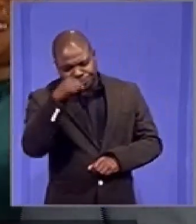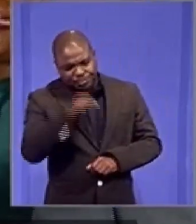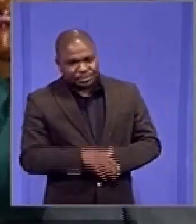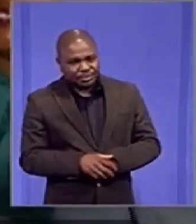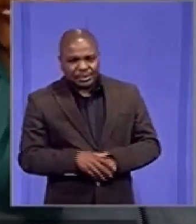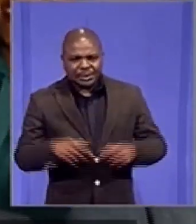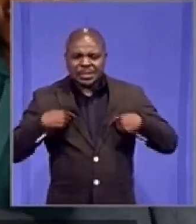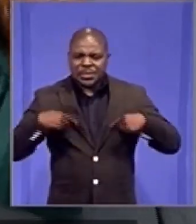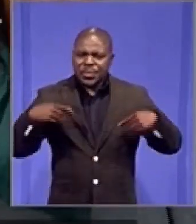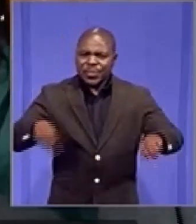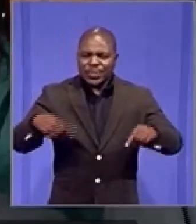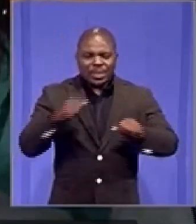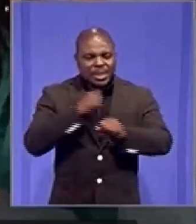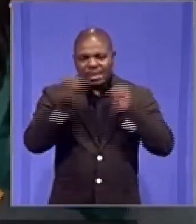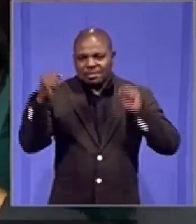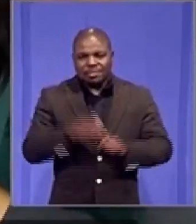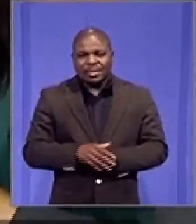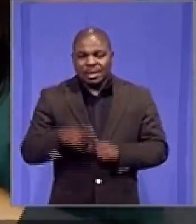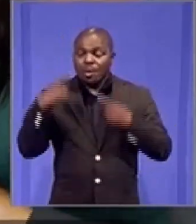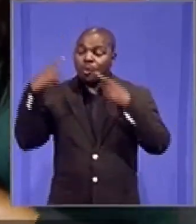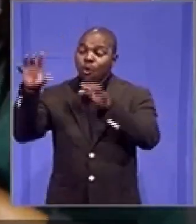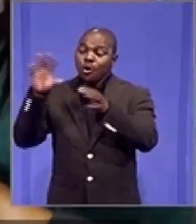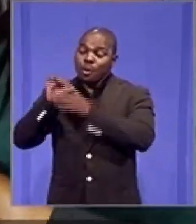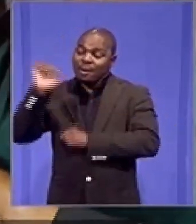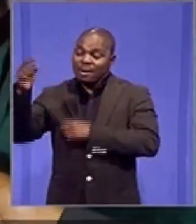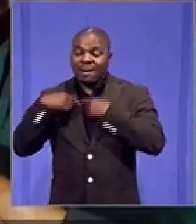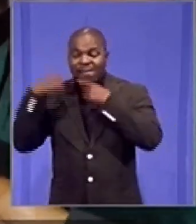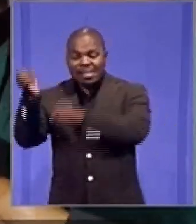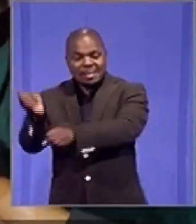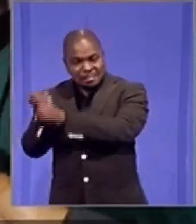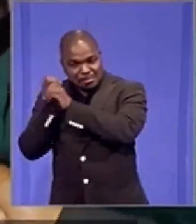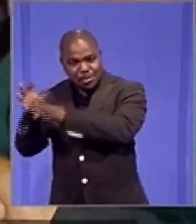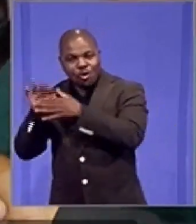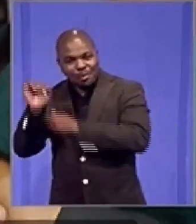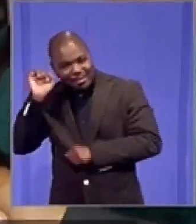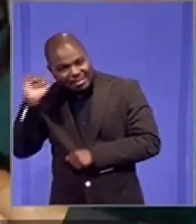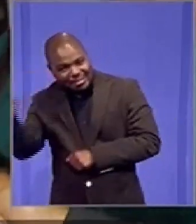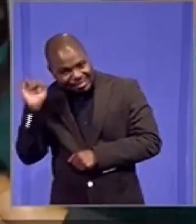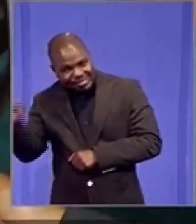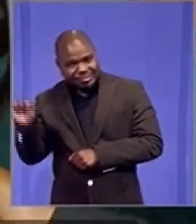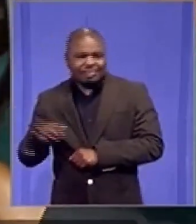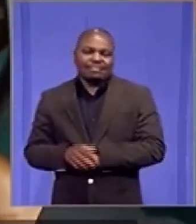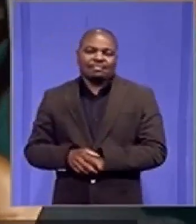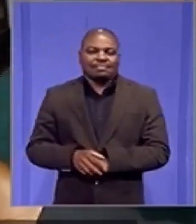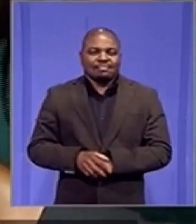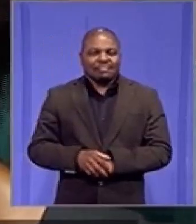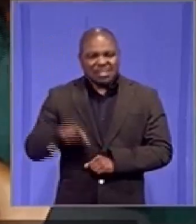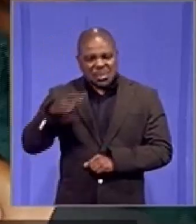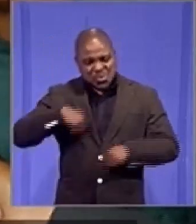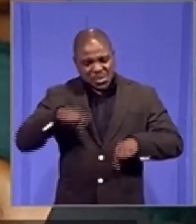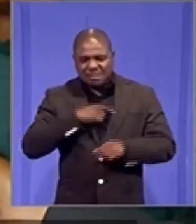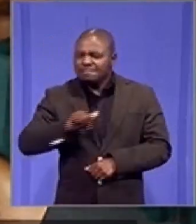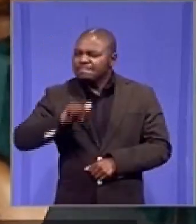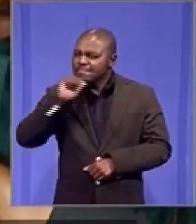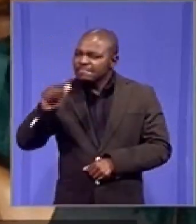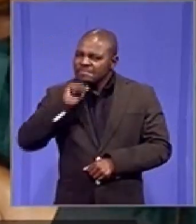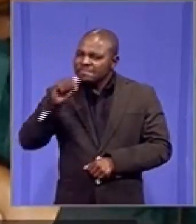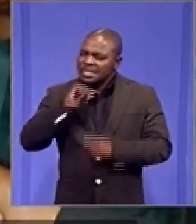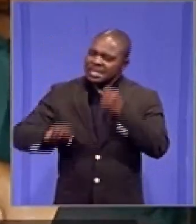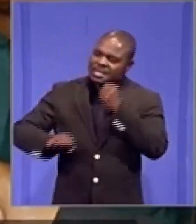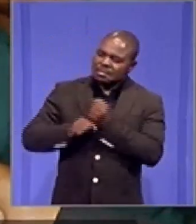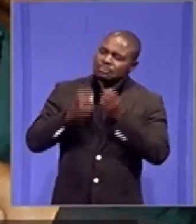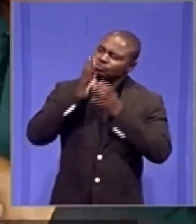A re ba tshoge le ga tete. Re ba latelela ga nakua ga bo bona, re ba betha ga nakua ga bo bona, re wina ga nakua ga bo bona. A re nyaka o tseba gore bona ba na le balatedi